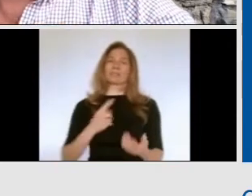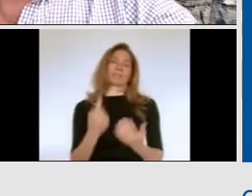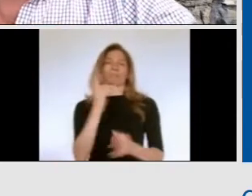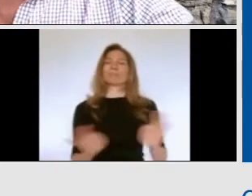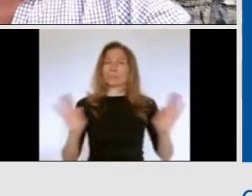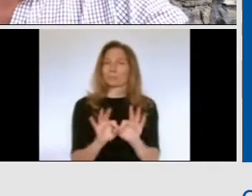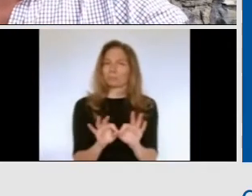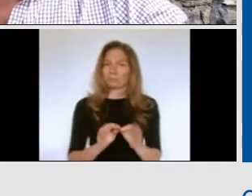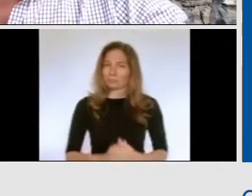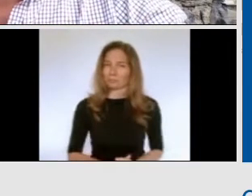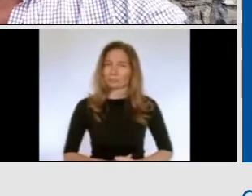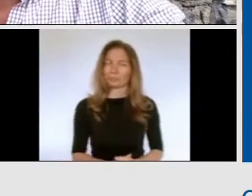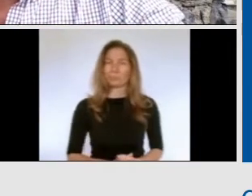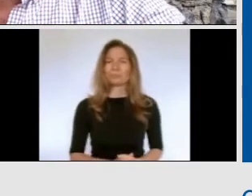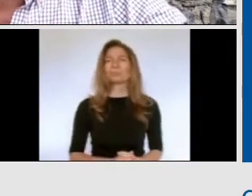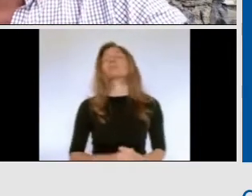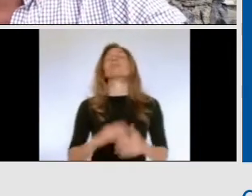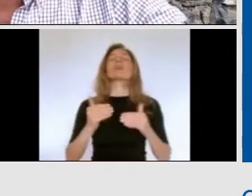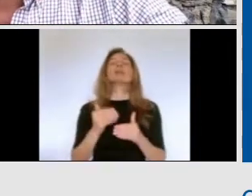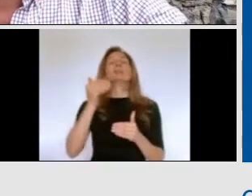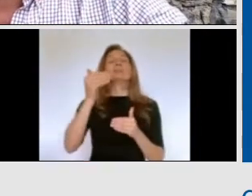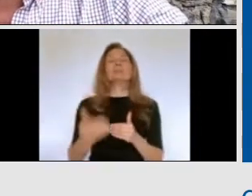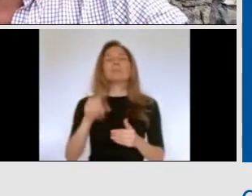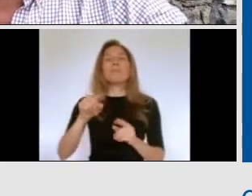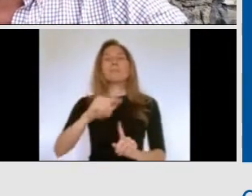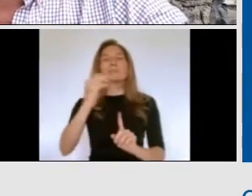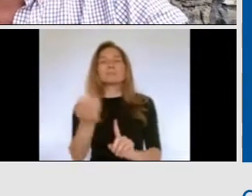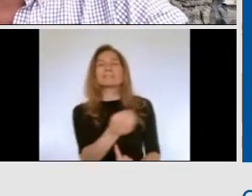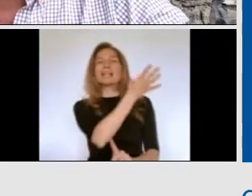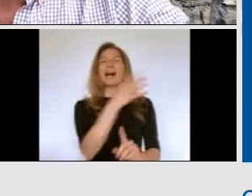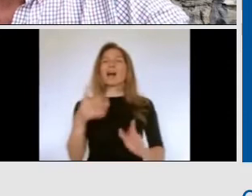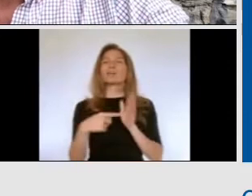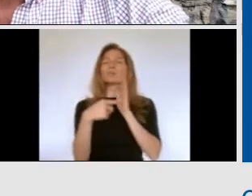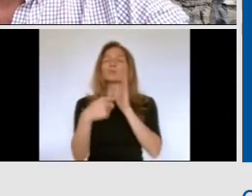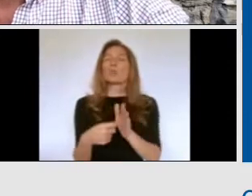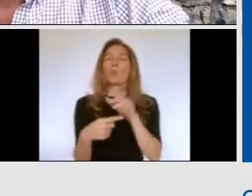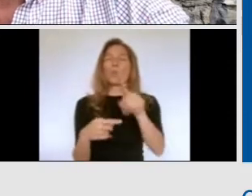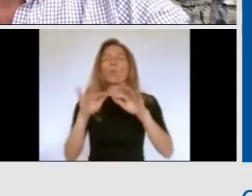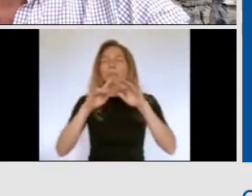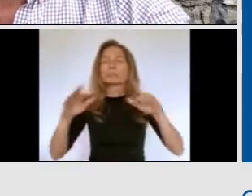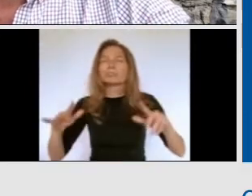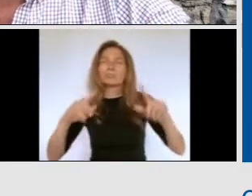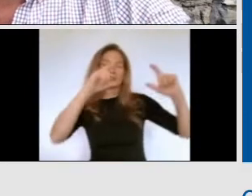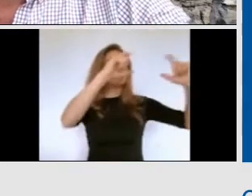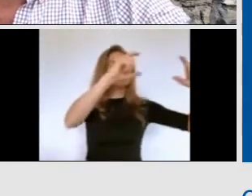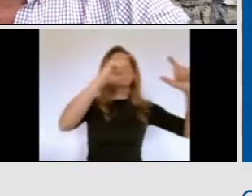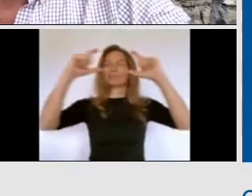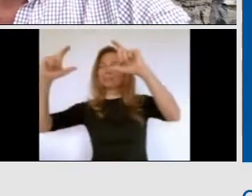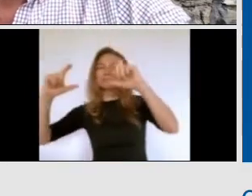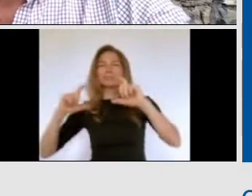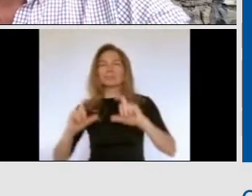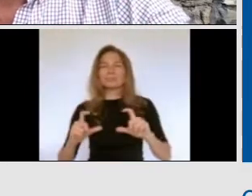So the next slide shows a couple of diagrams One in particular relating